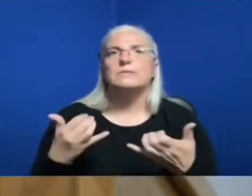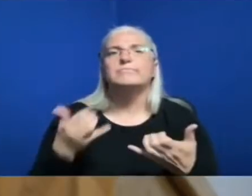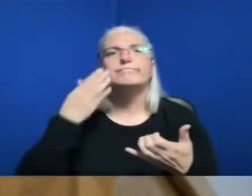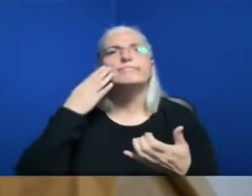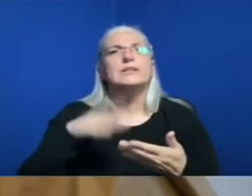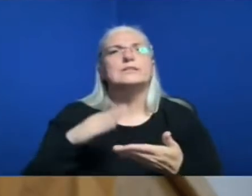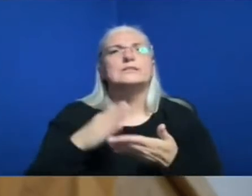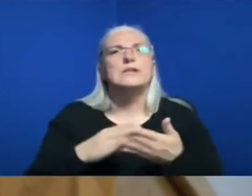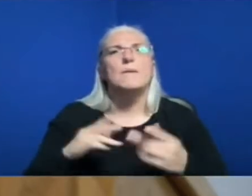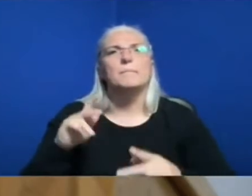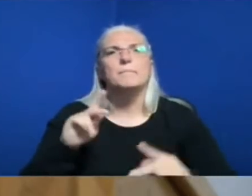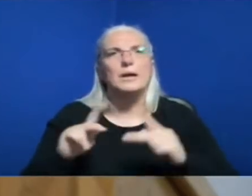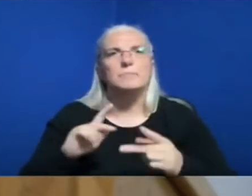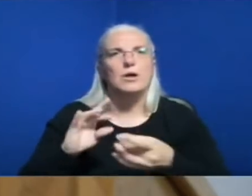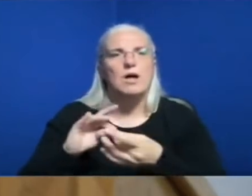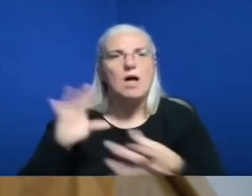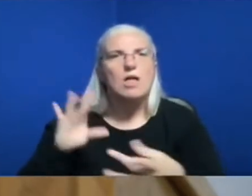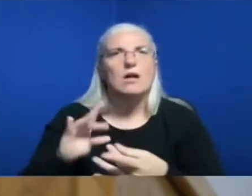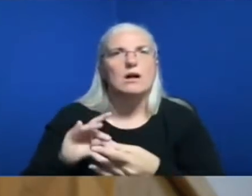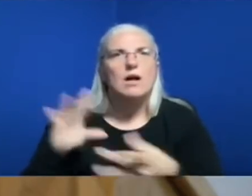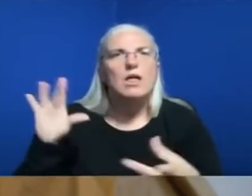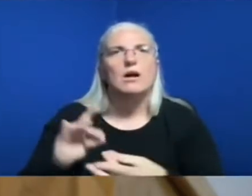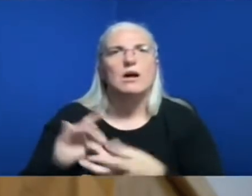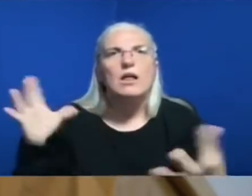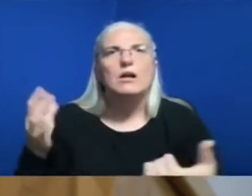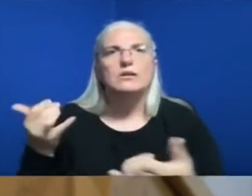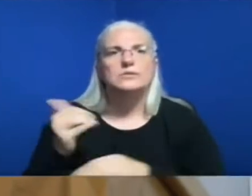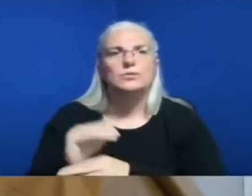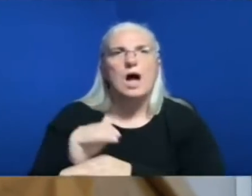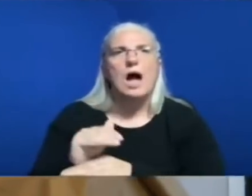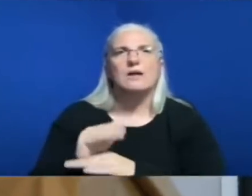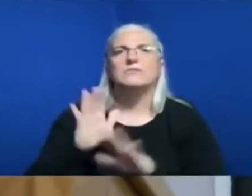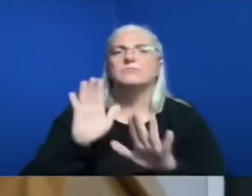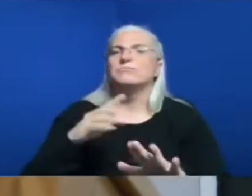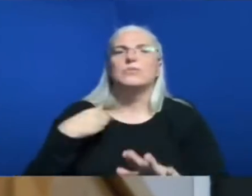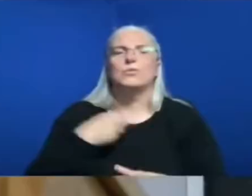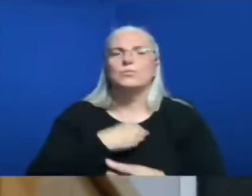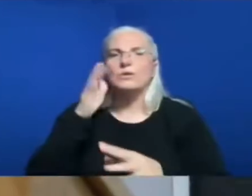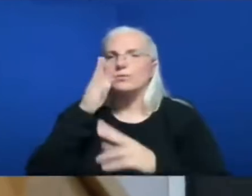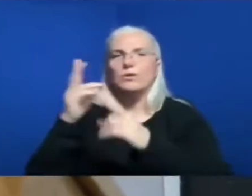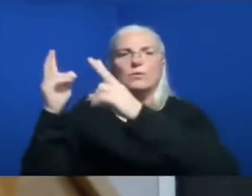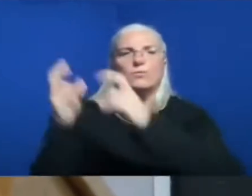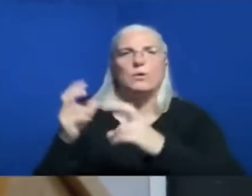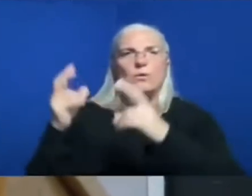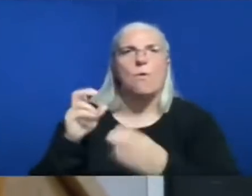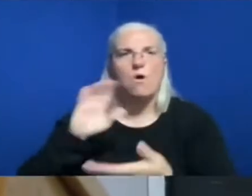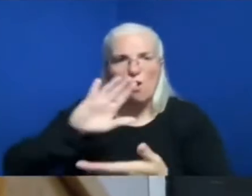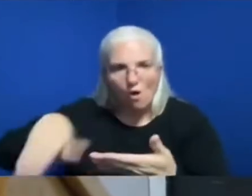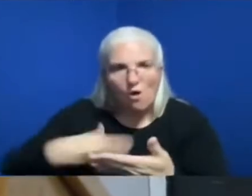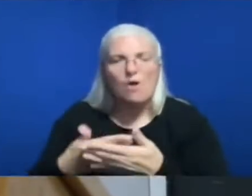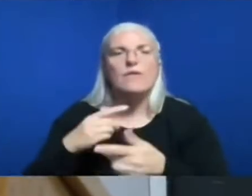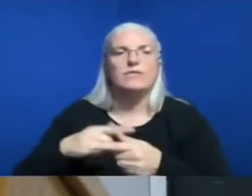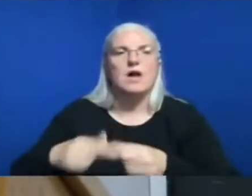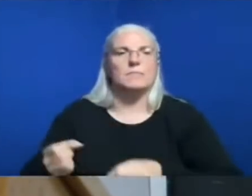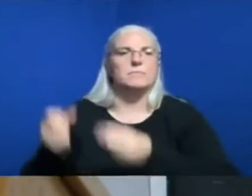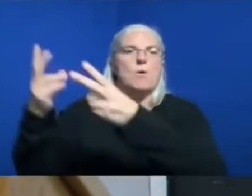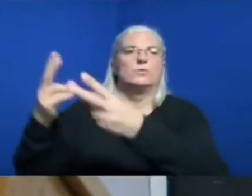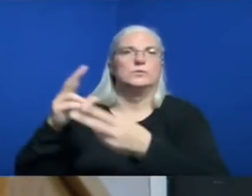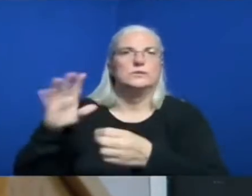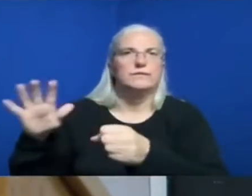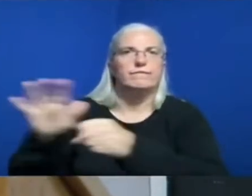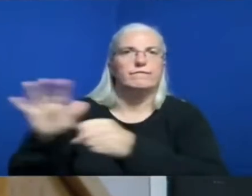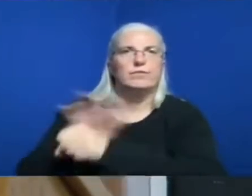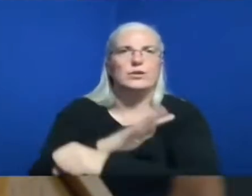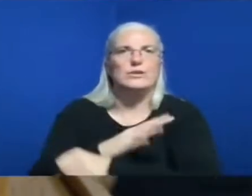in the feed. We will be recording this and posting this in its entirety. Next up, we'll have Plumas County Sheriff Todd